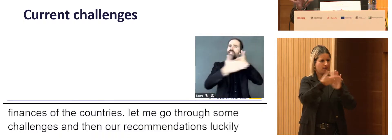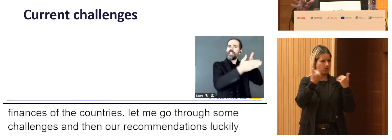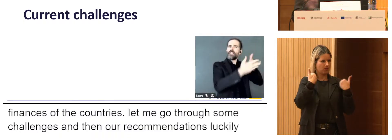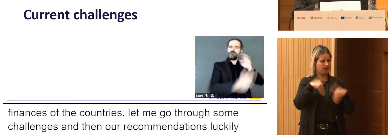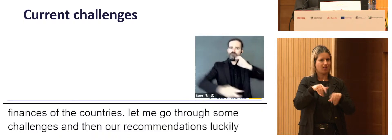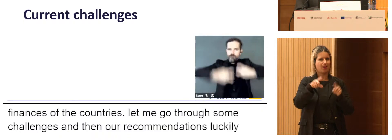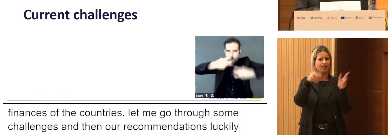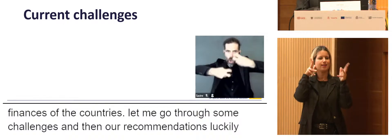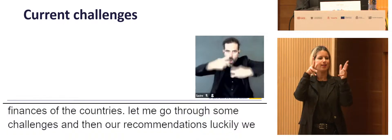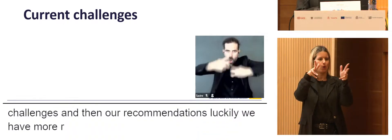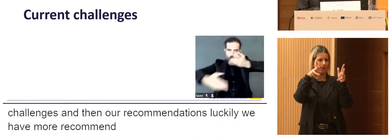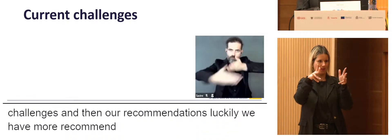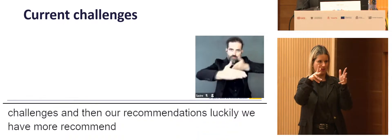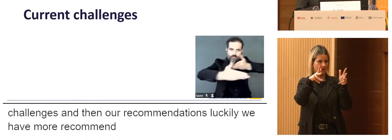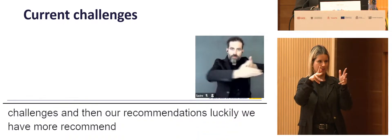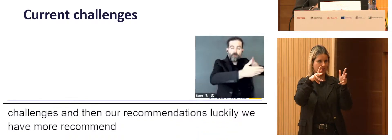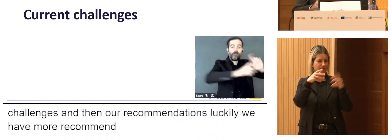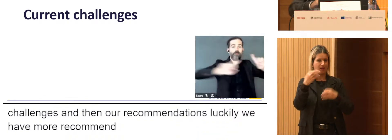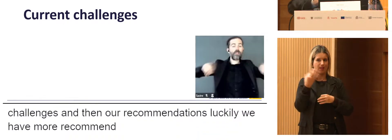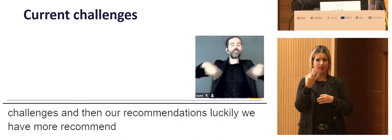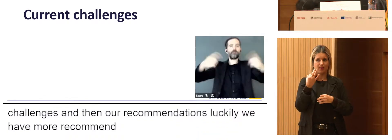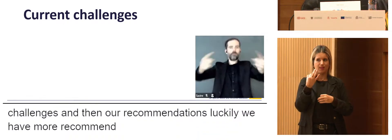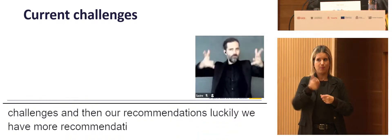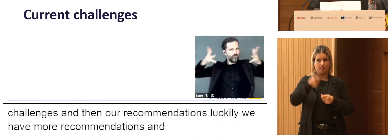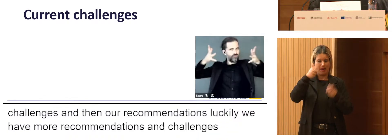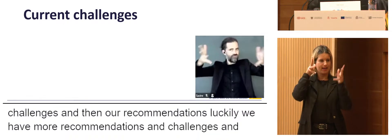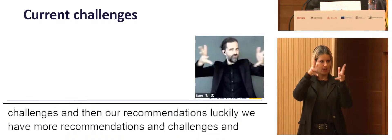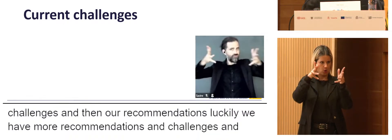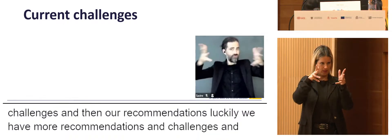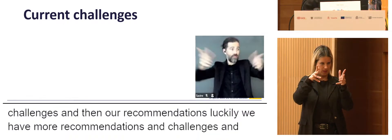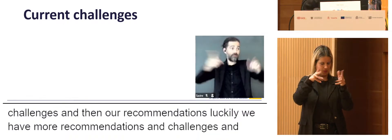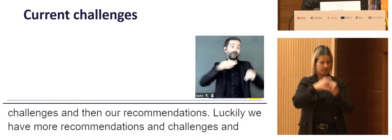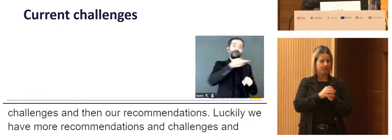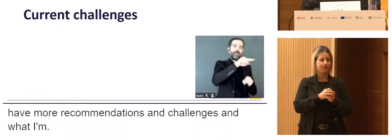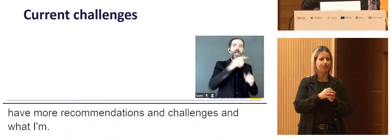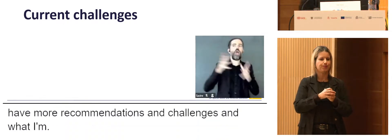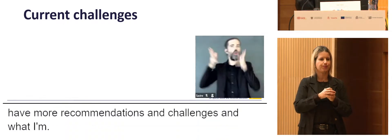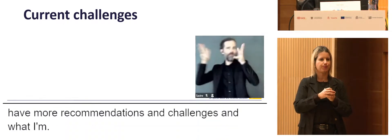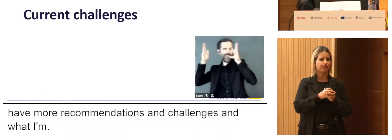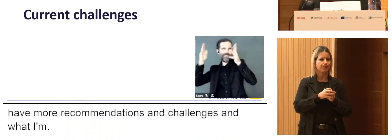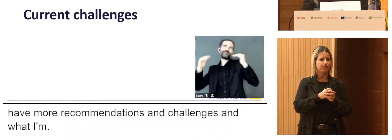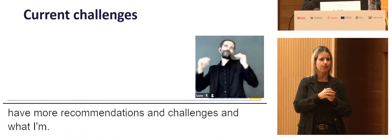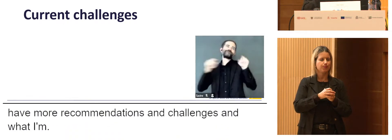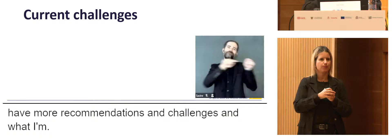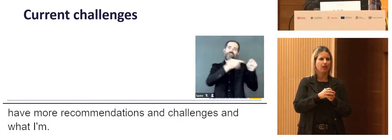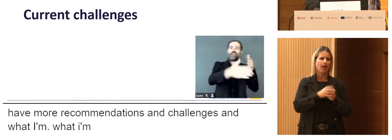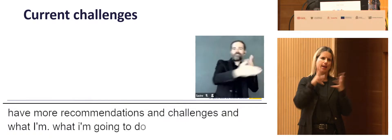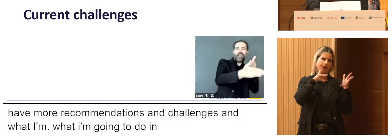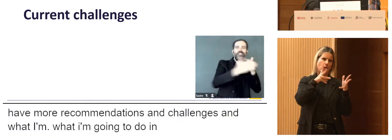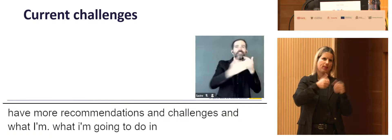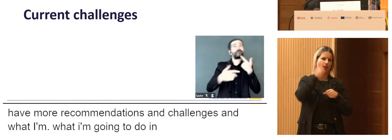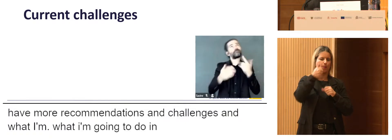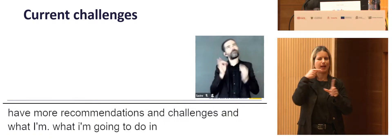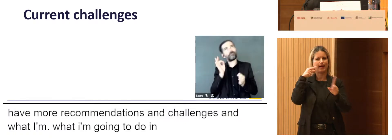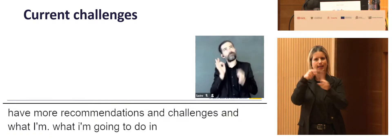more recommendations than challenges. And what I'm going to do in this second part